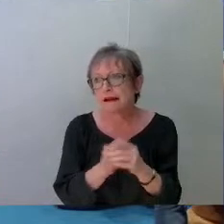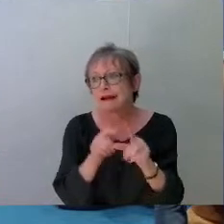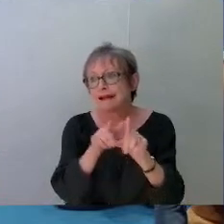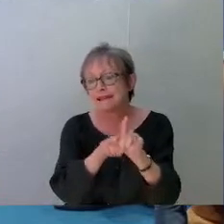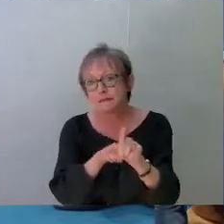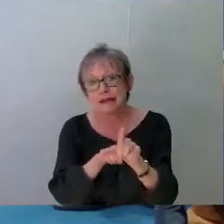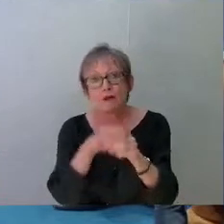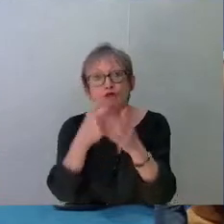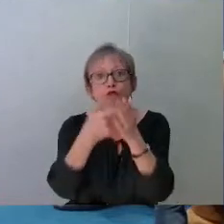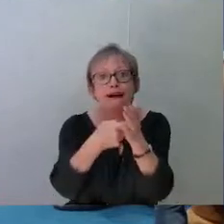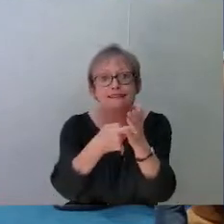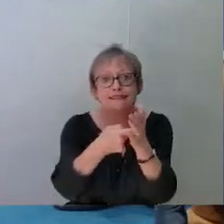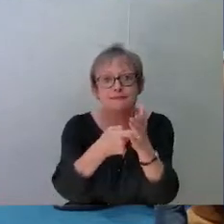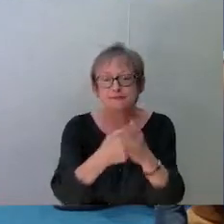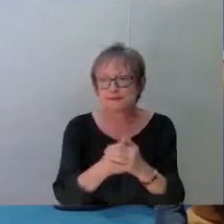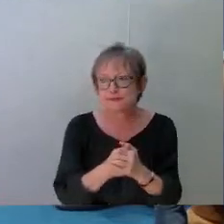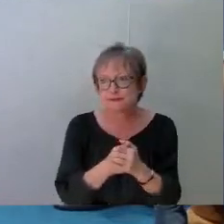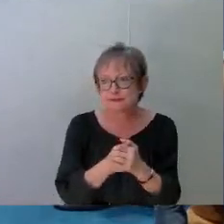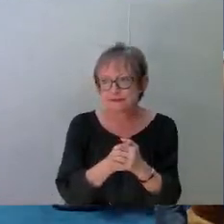Yasmin Reyes.